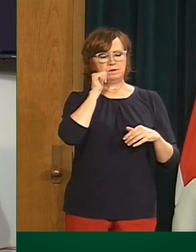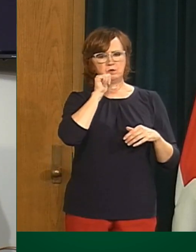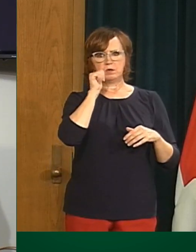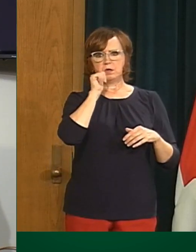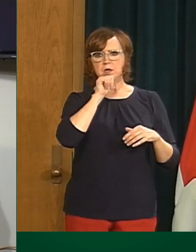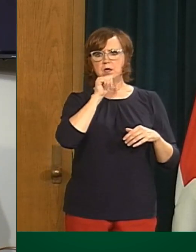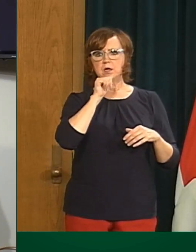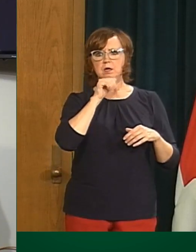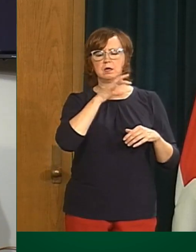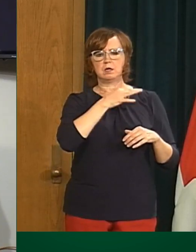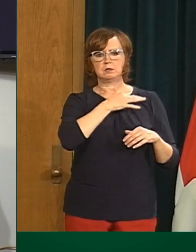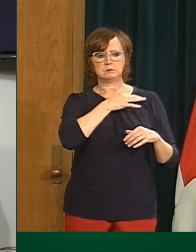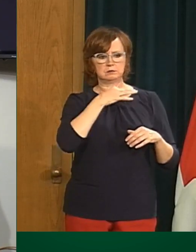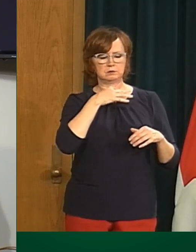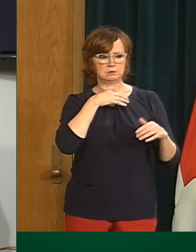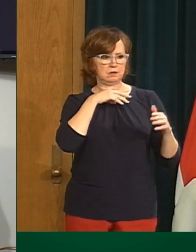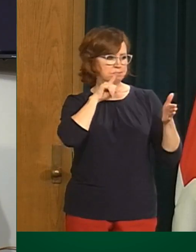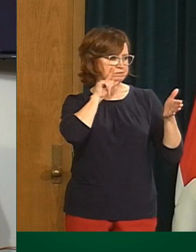the staff